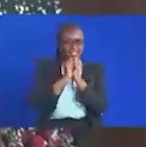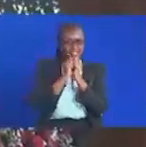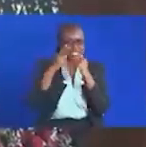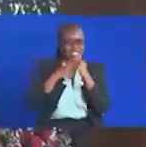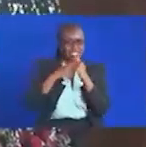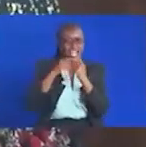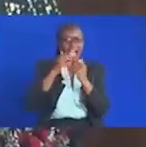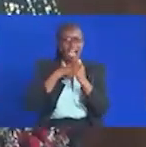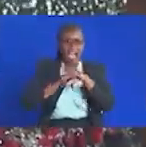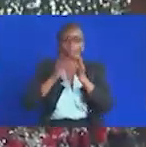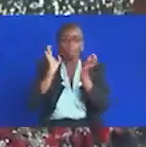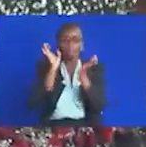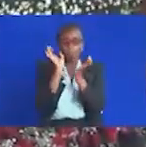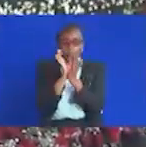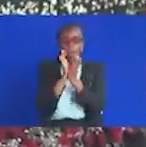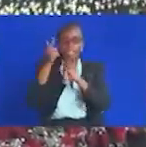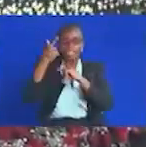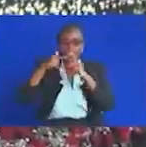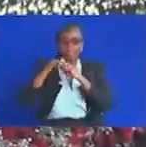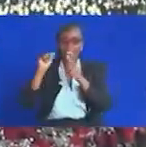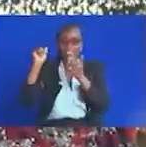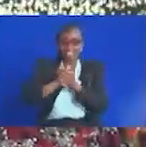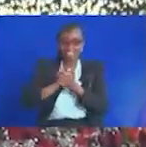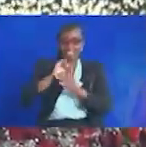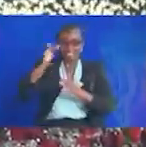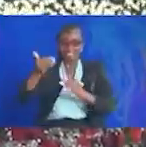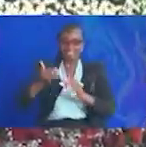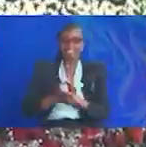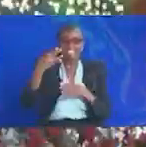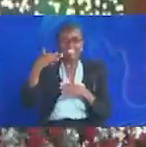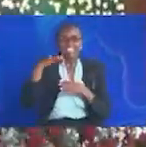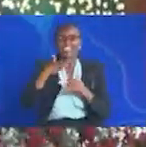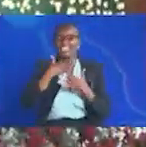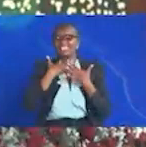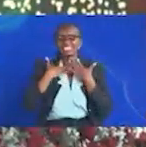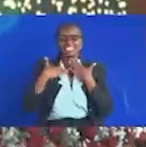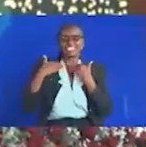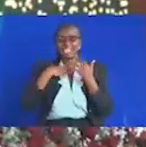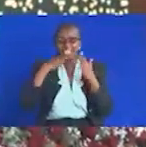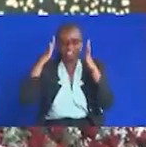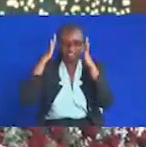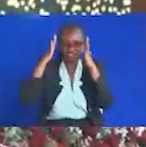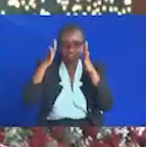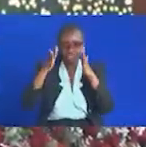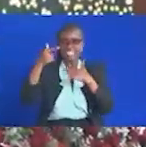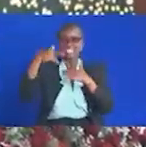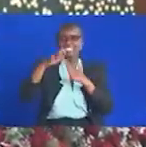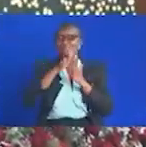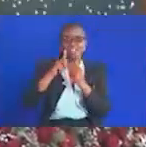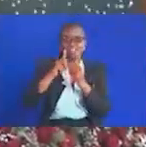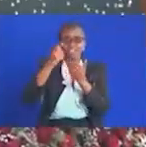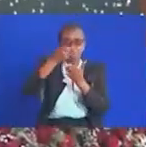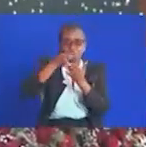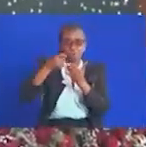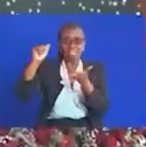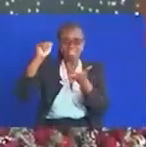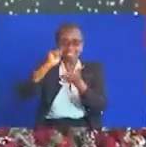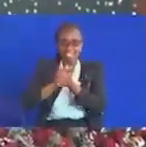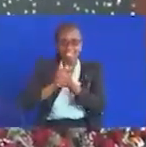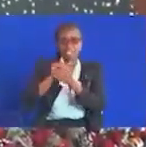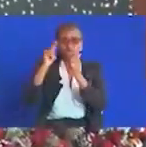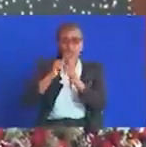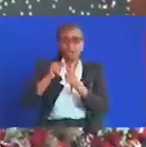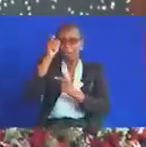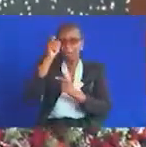There was a city in scripture, I think that should be verse 20, I hope. They were passionate people to an